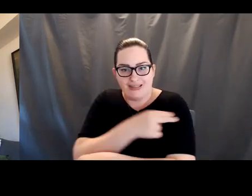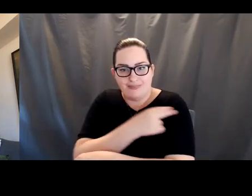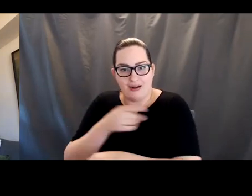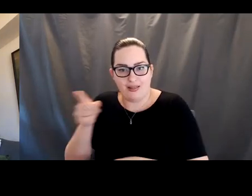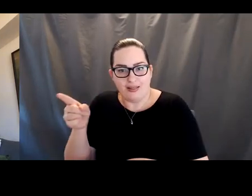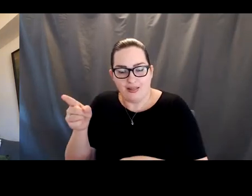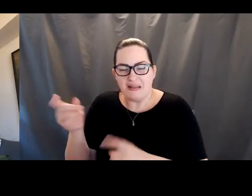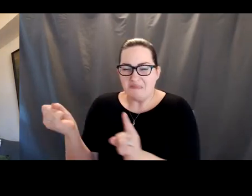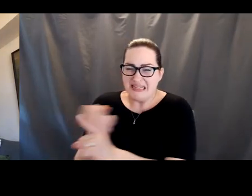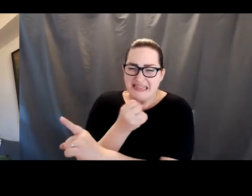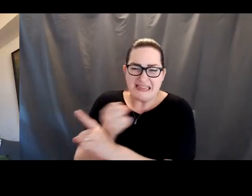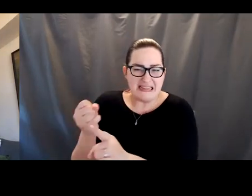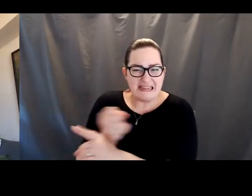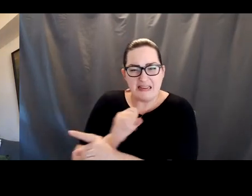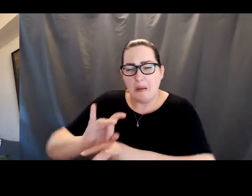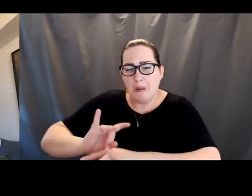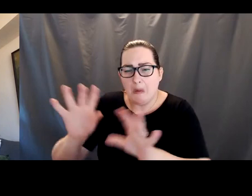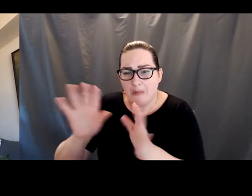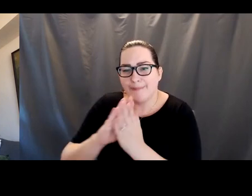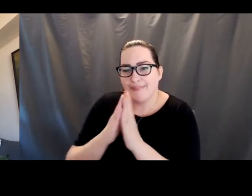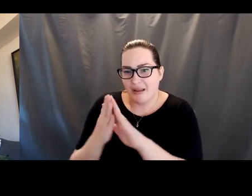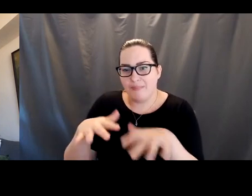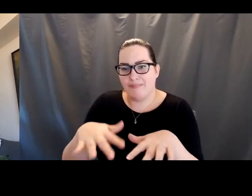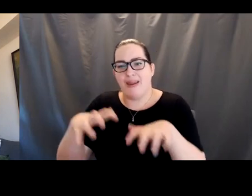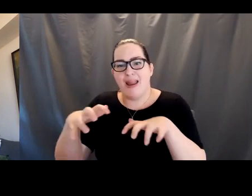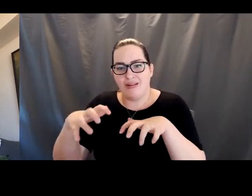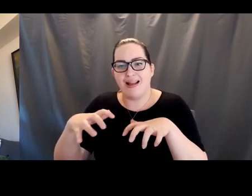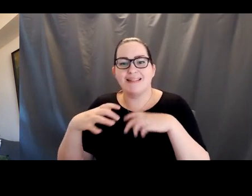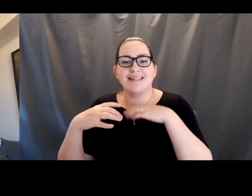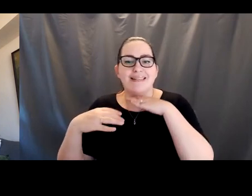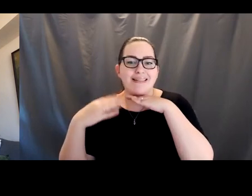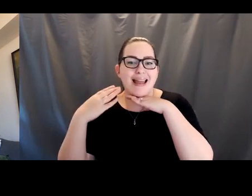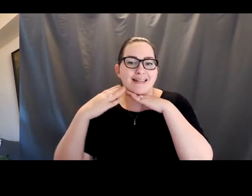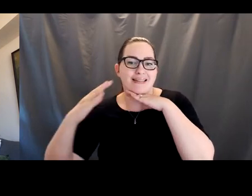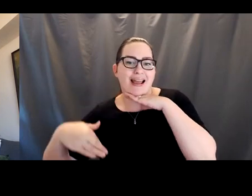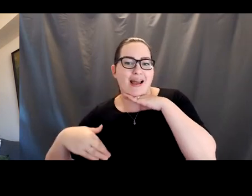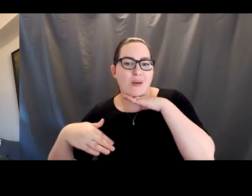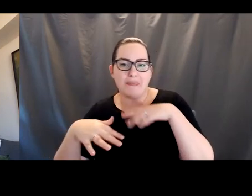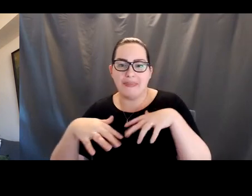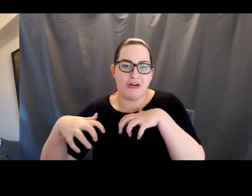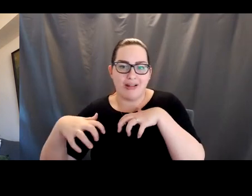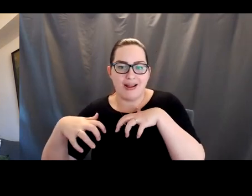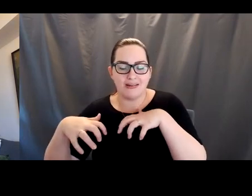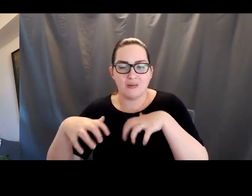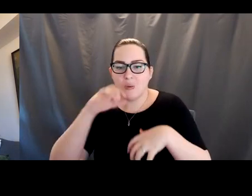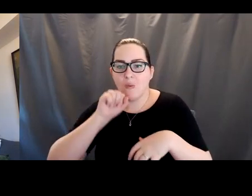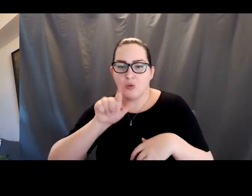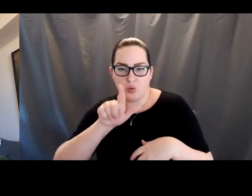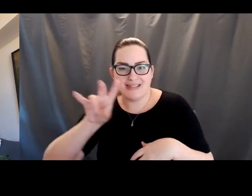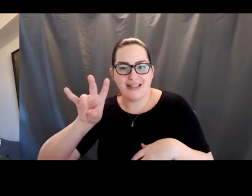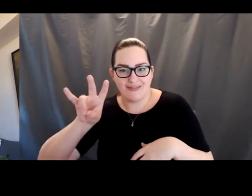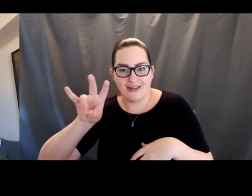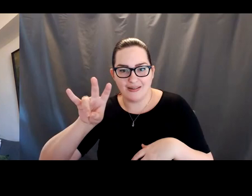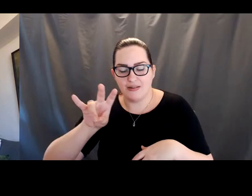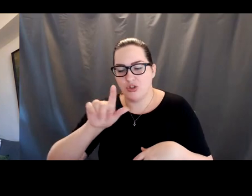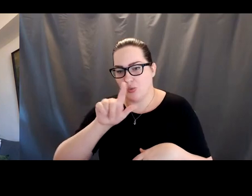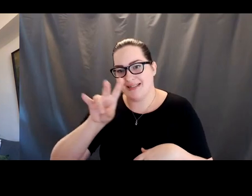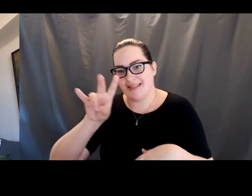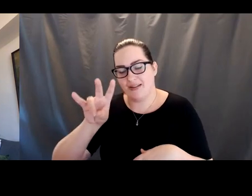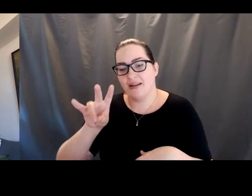badly that she's paralyzed from the neck down. And she's only 27. She's Syrian, and she was